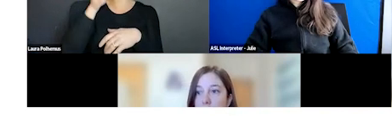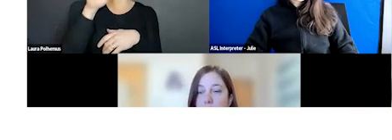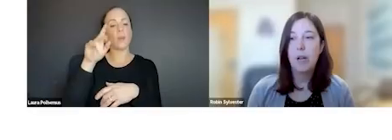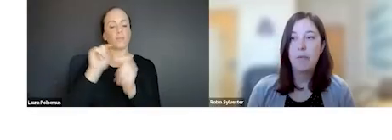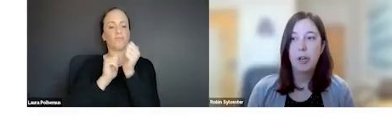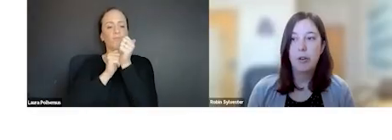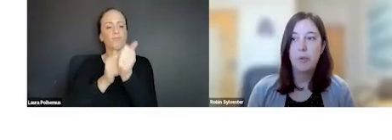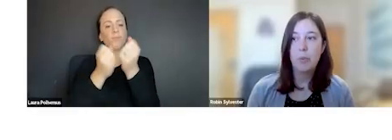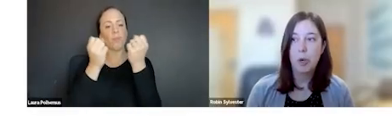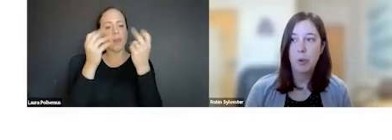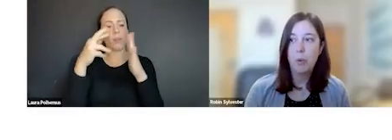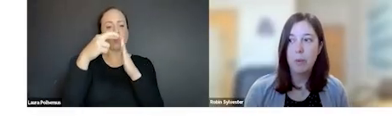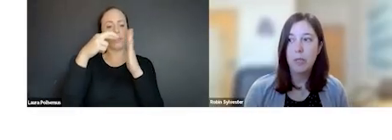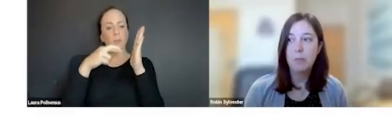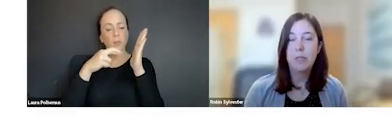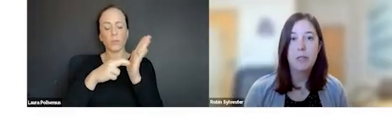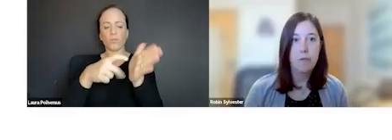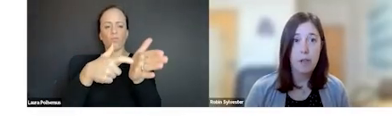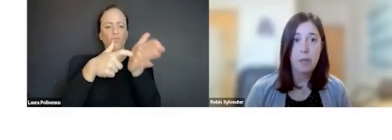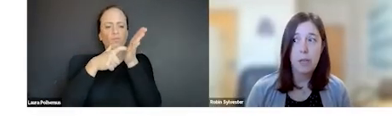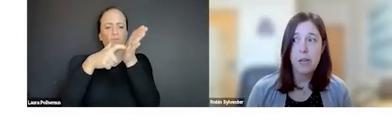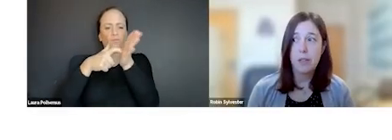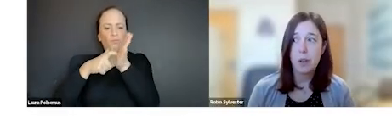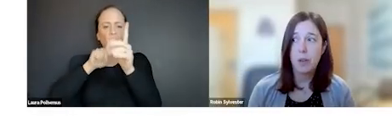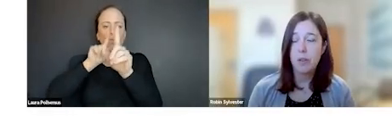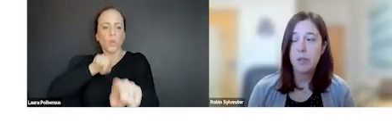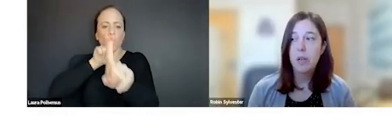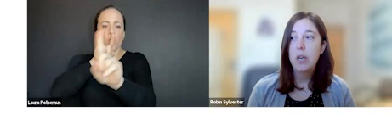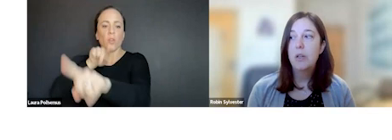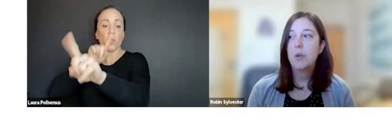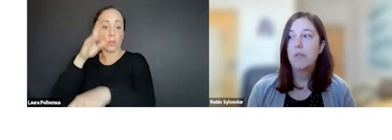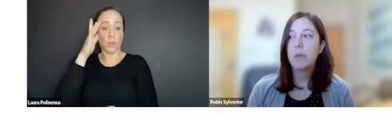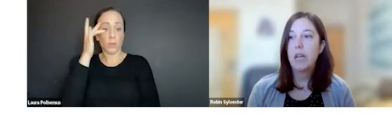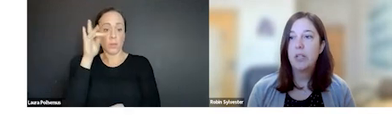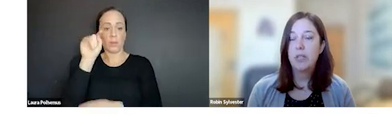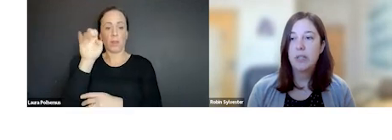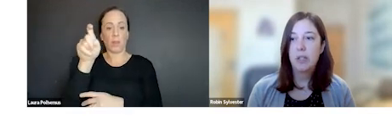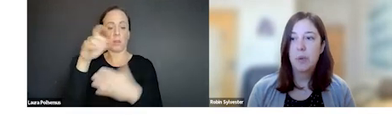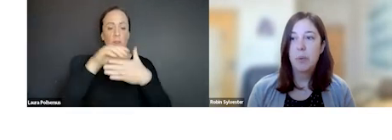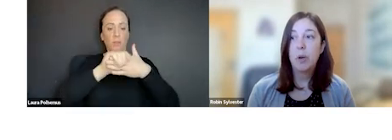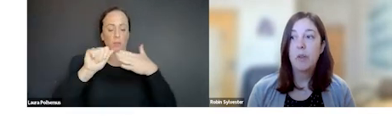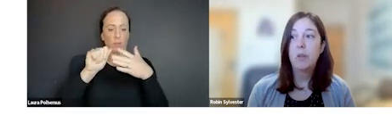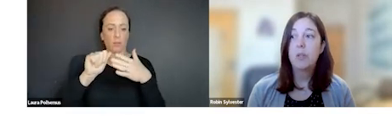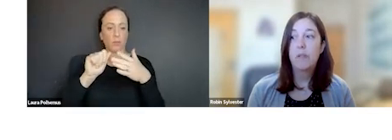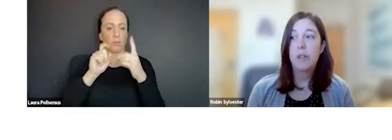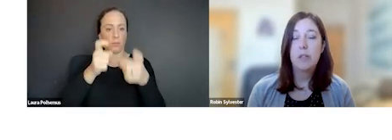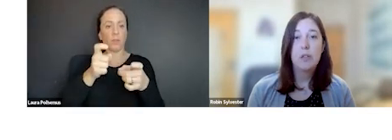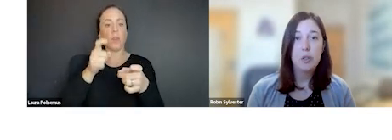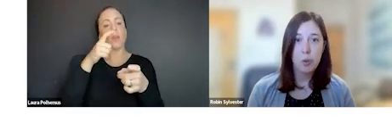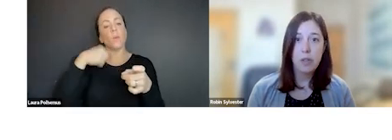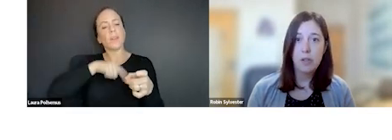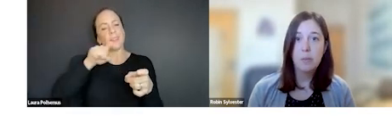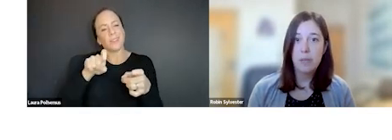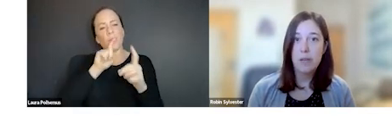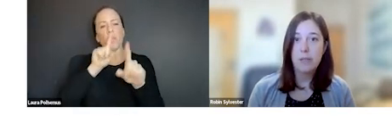rules and often have rigorous reporting requirements because they are funded by tax dollars. So government agencies need to report on the use of funds and